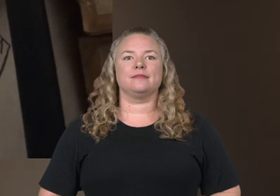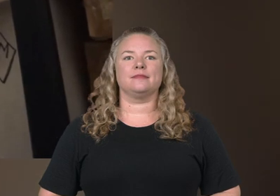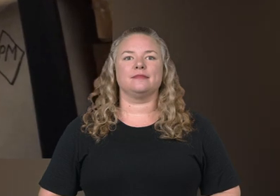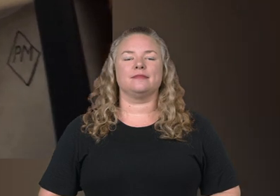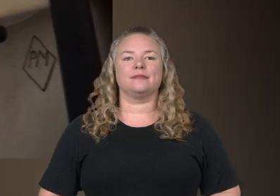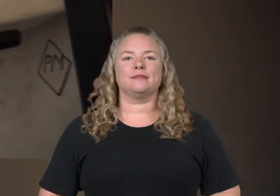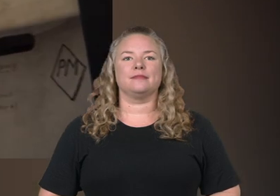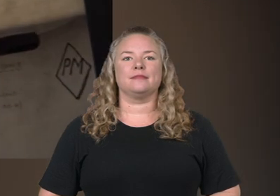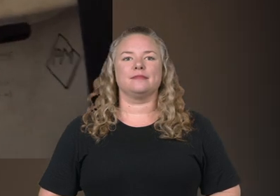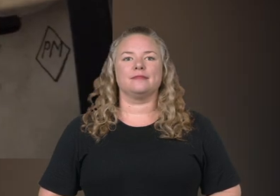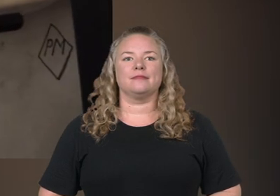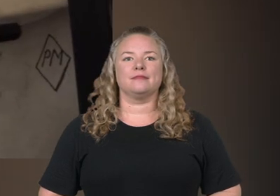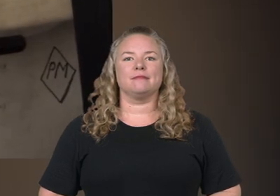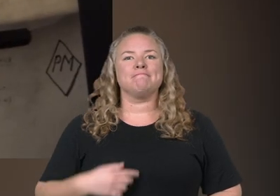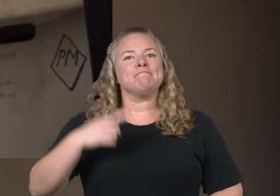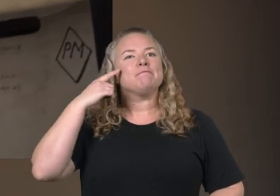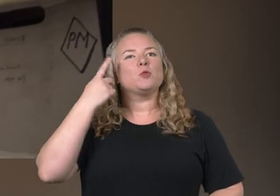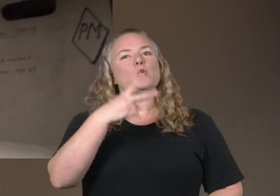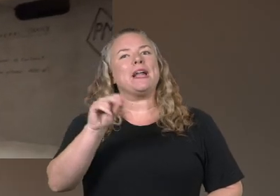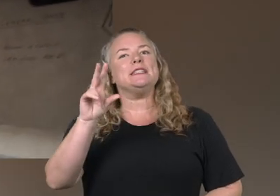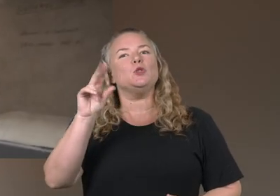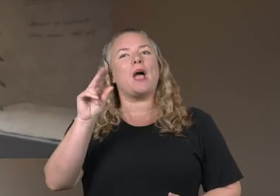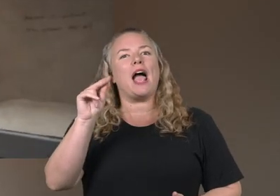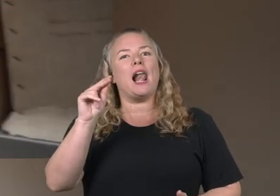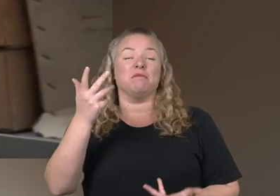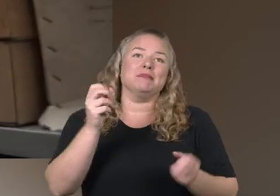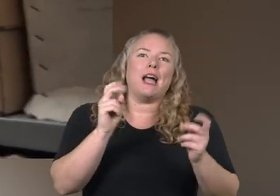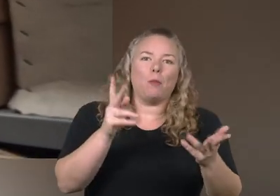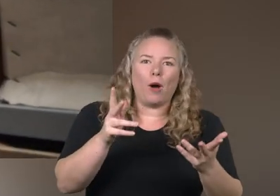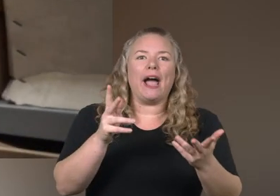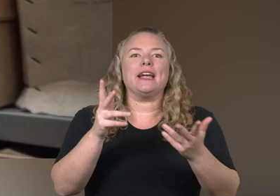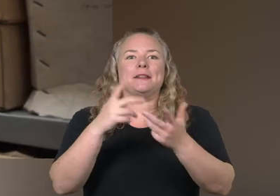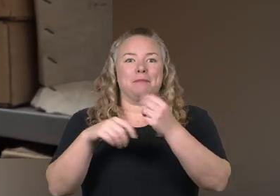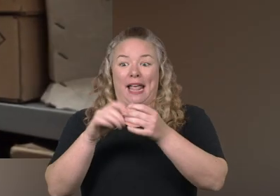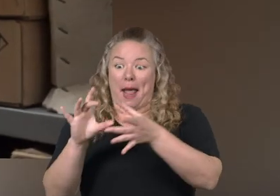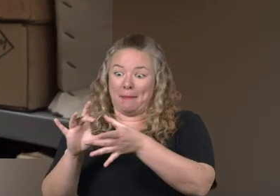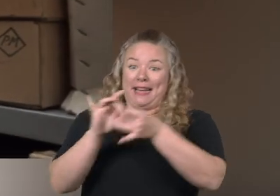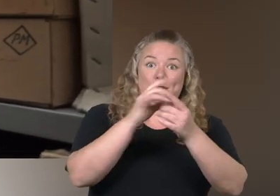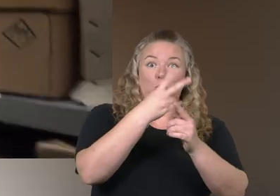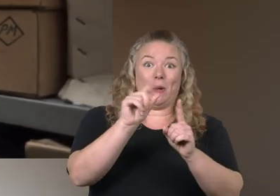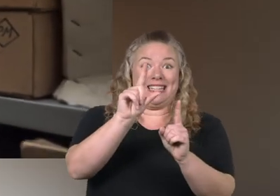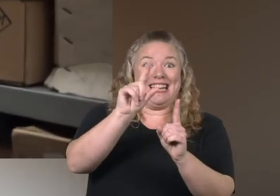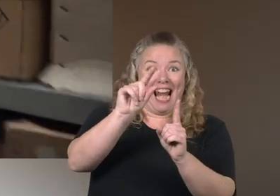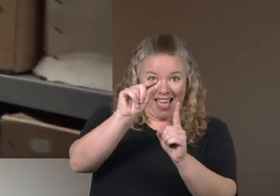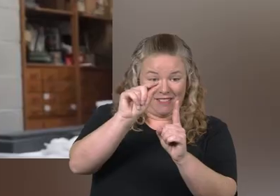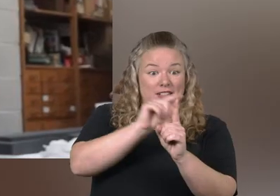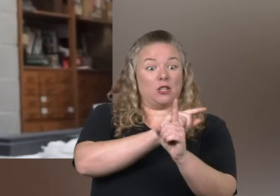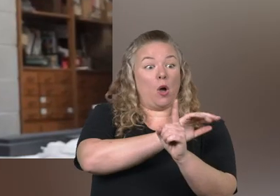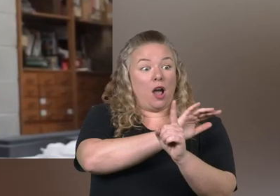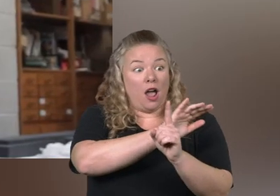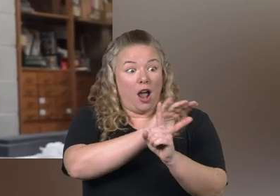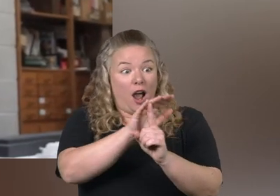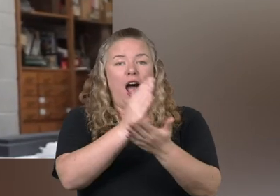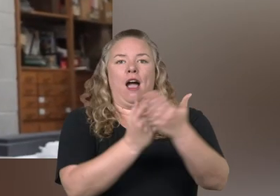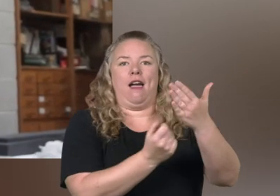I think 2012 in some ways saw the fruition of a number of things that had